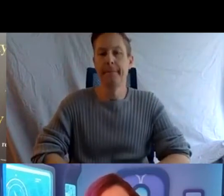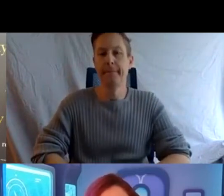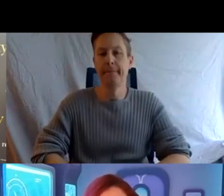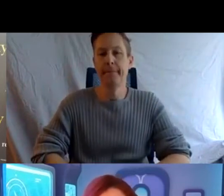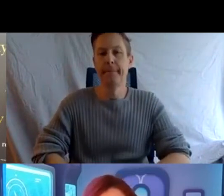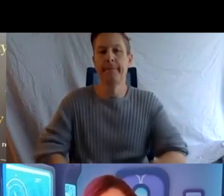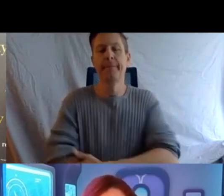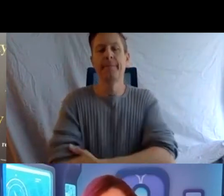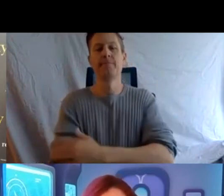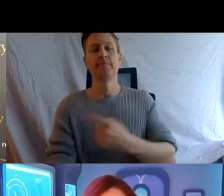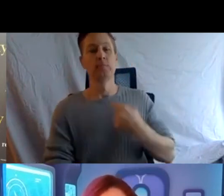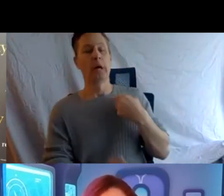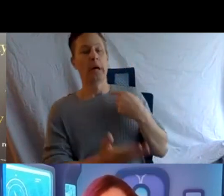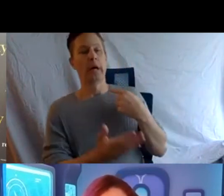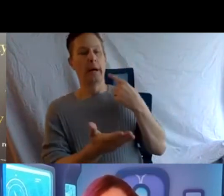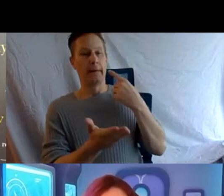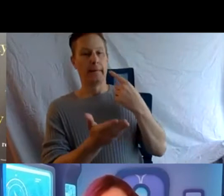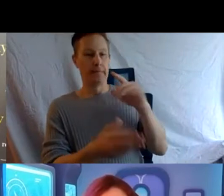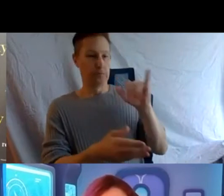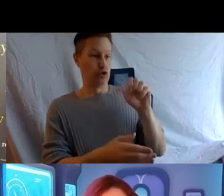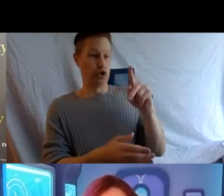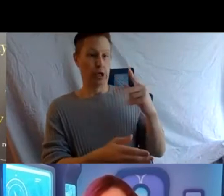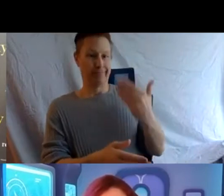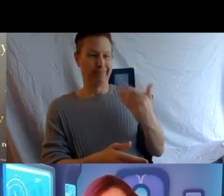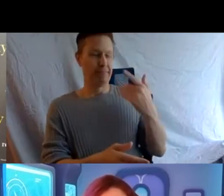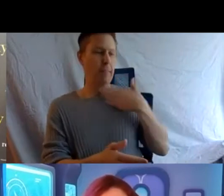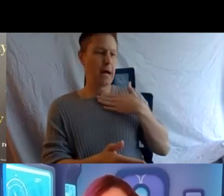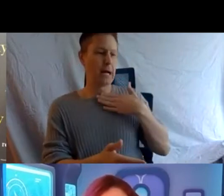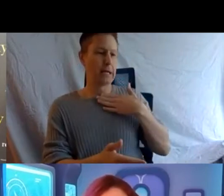Well, I'll just say from my own life experience,